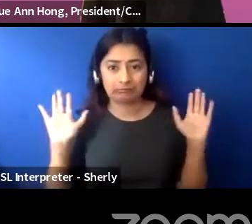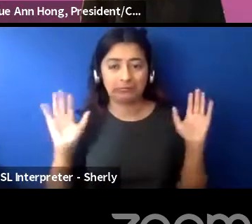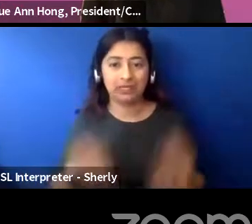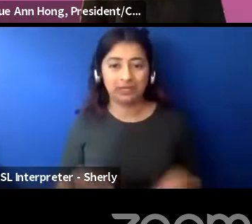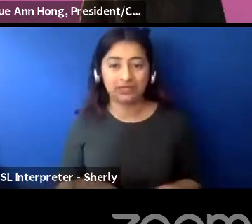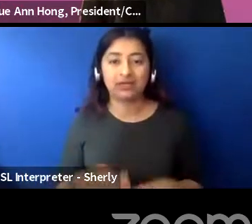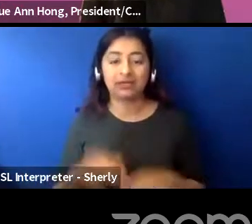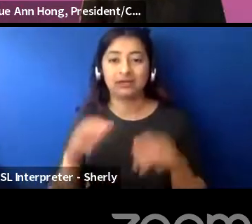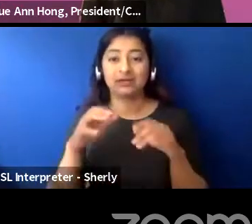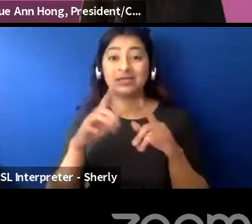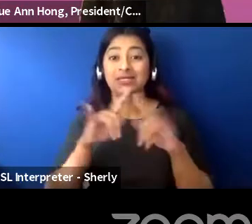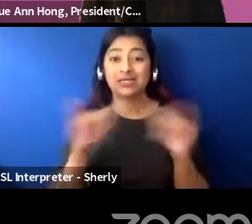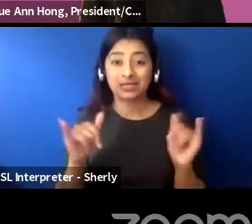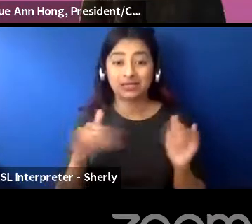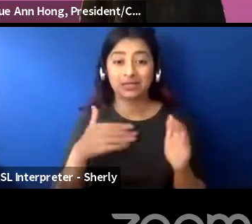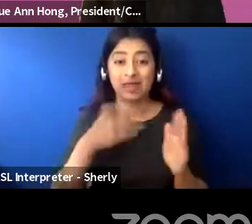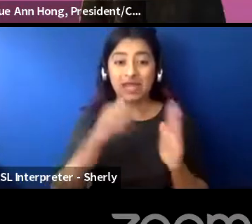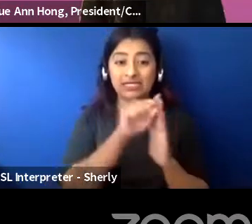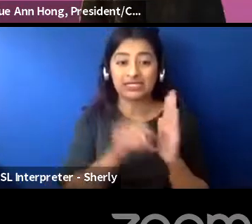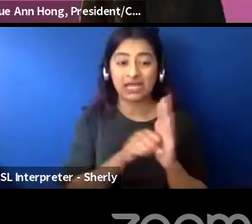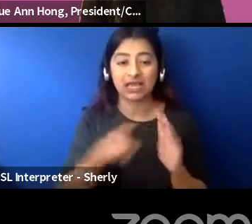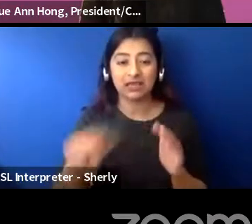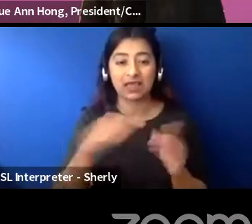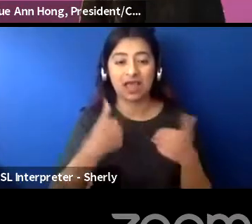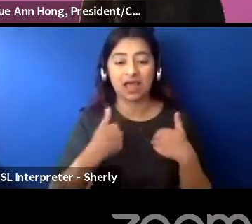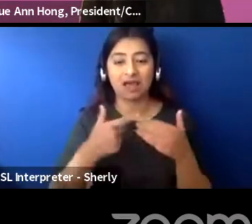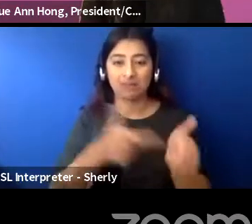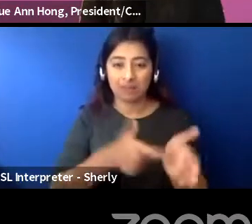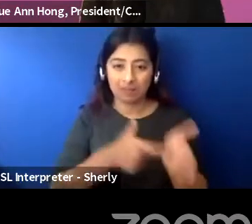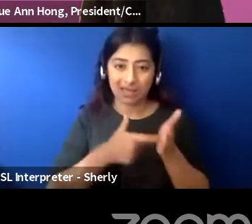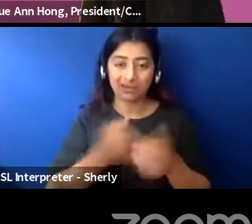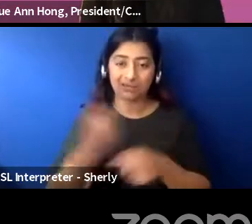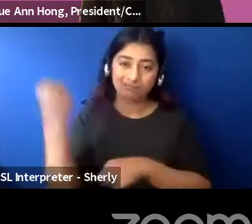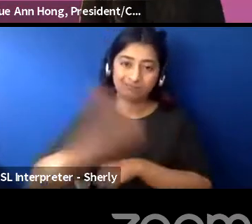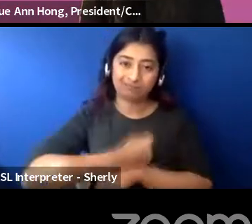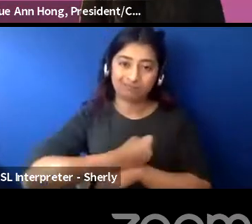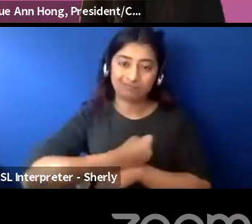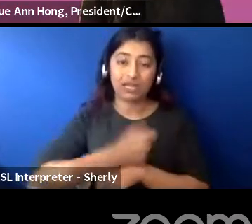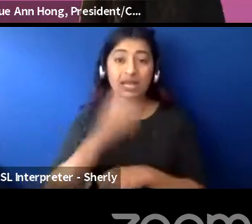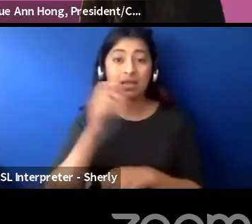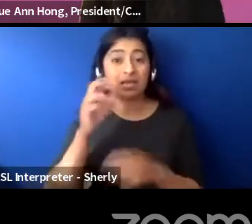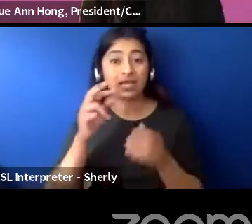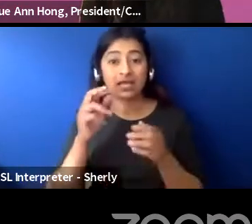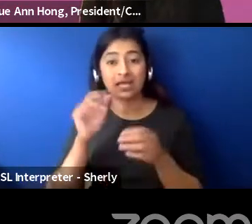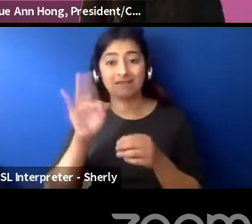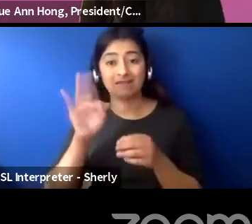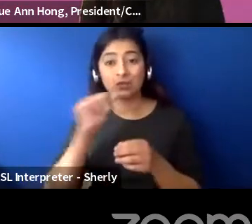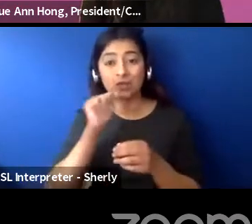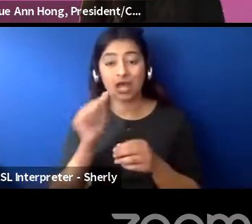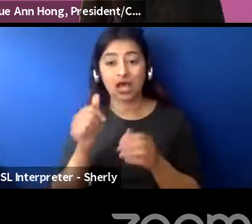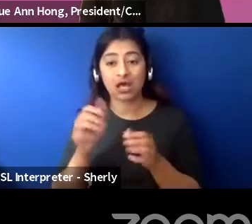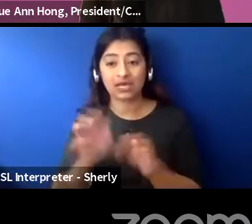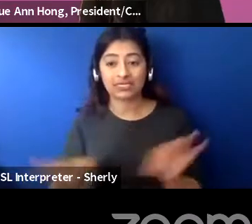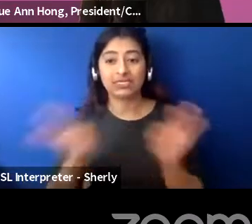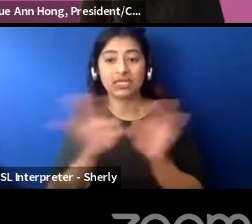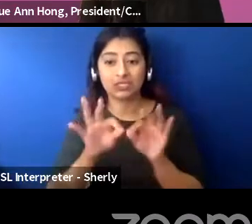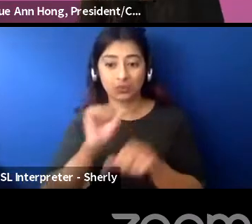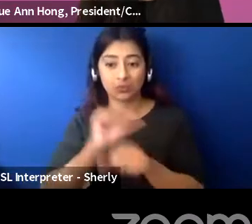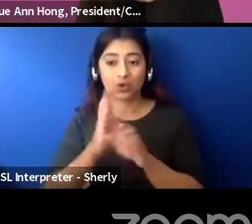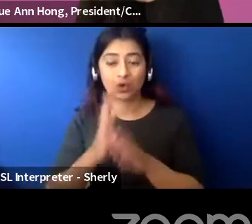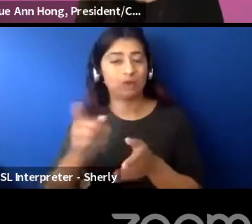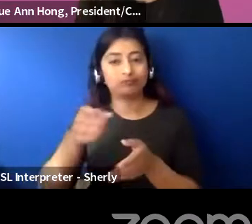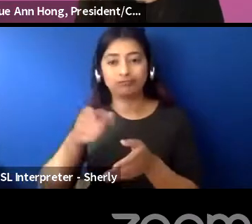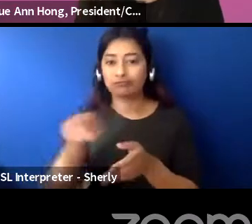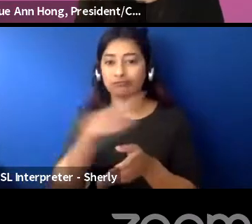state that I lived in, it conducted a mandatory shutdown. So if you were not an essential worker, you were laid off. And guess